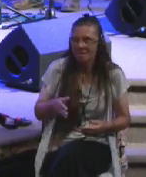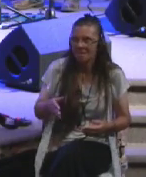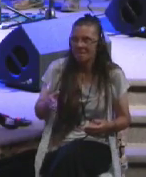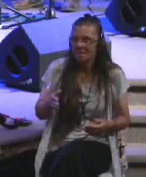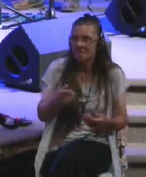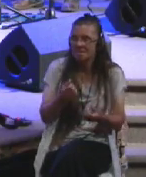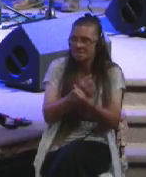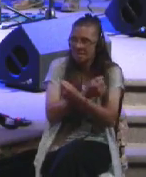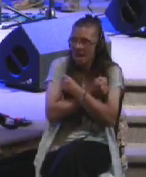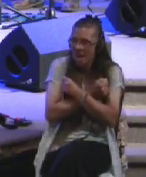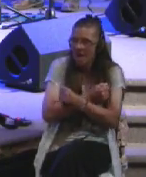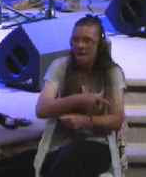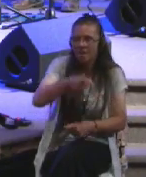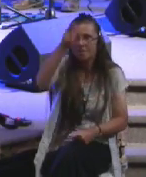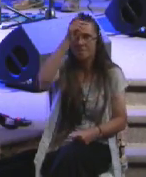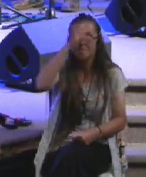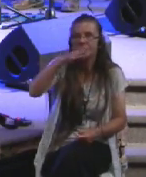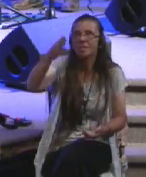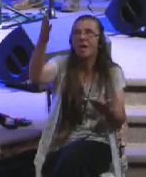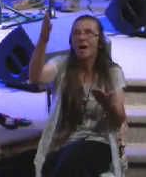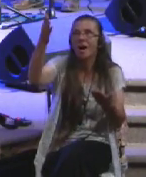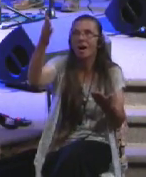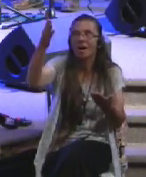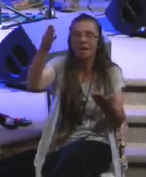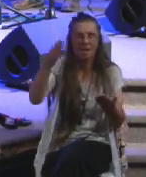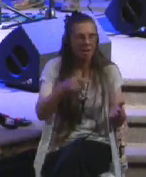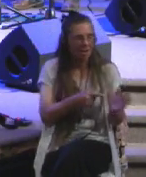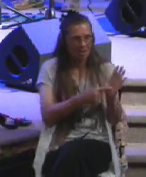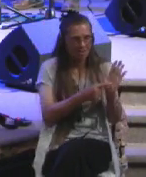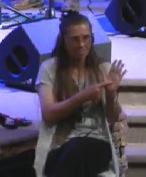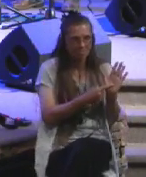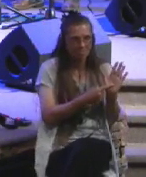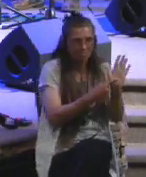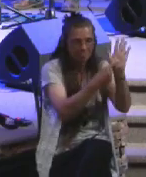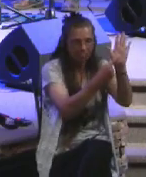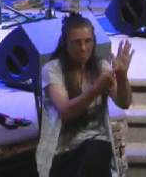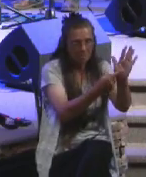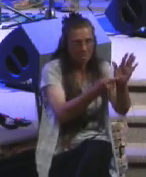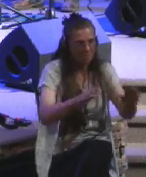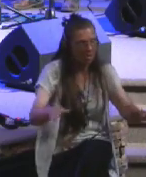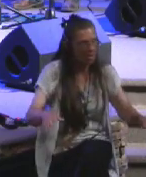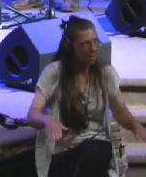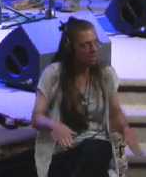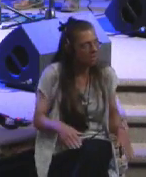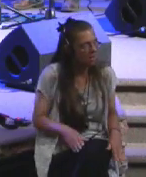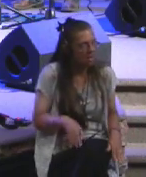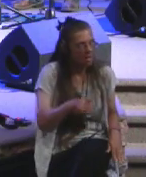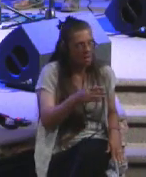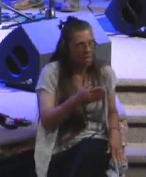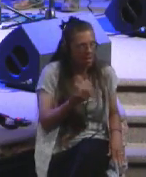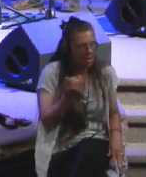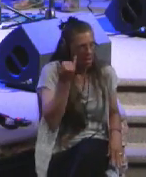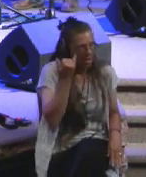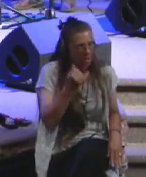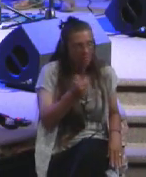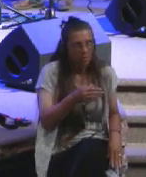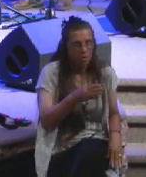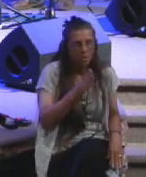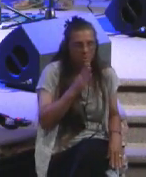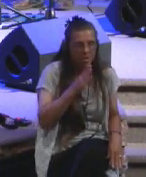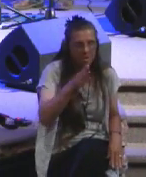If you'll be the son of God that you need to be, you'll be, men, the husband that your wife needs you to